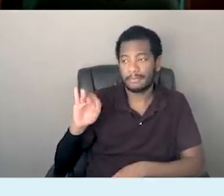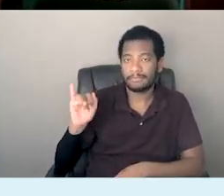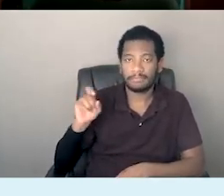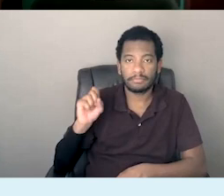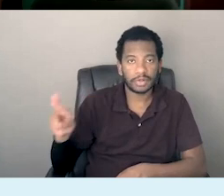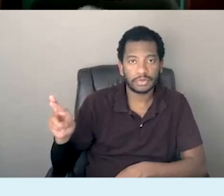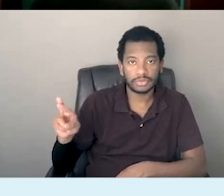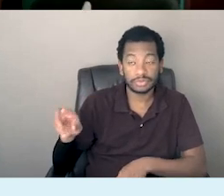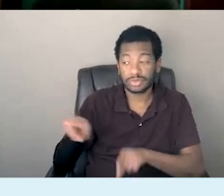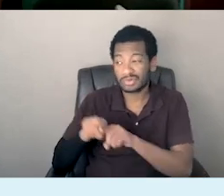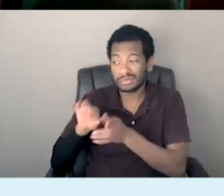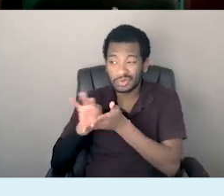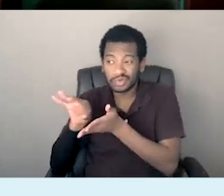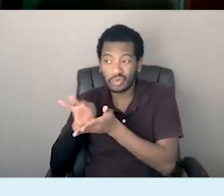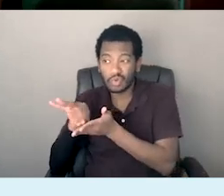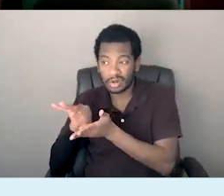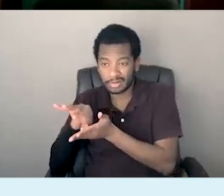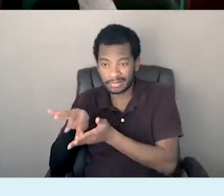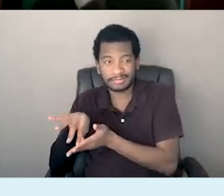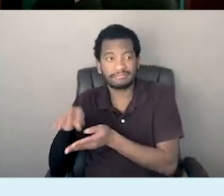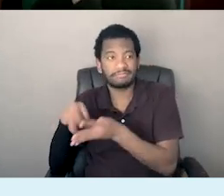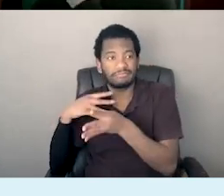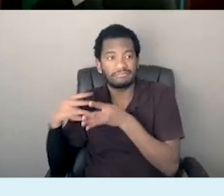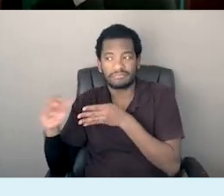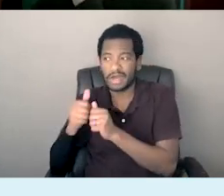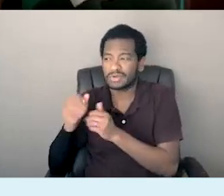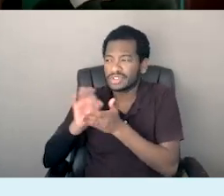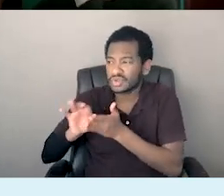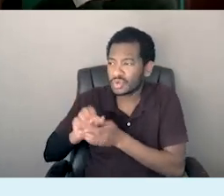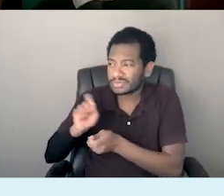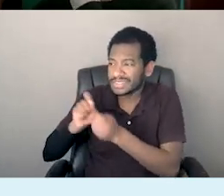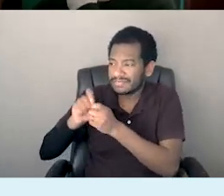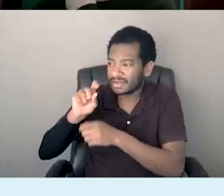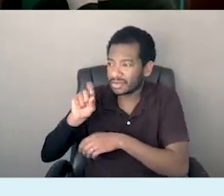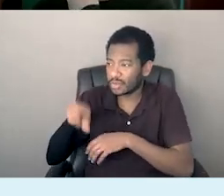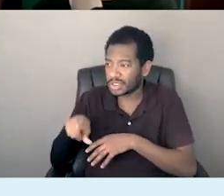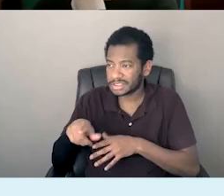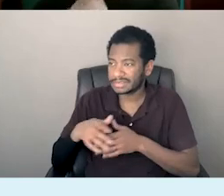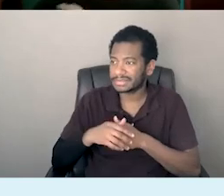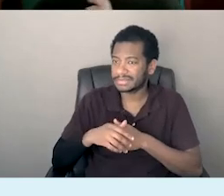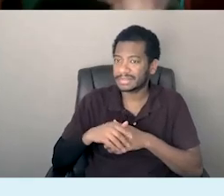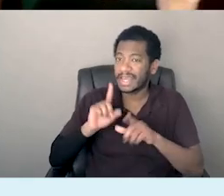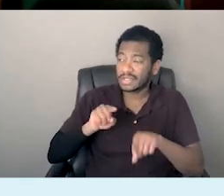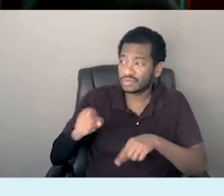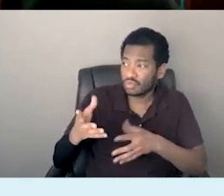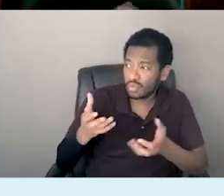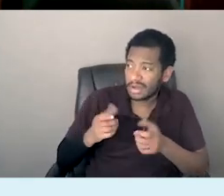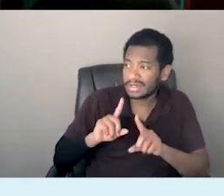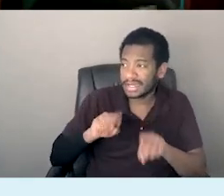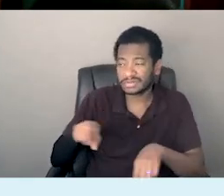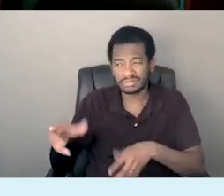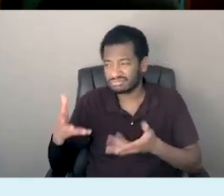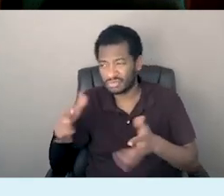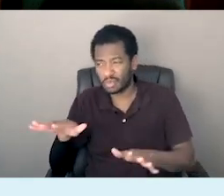scoring guides for how to score those specific questions and what to be looking for and what not to be looking for. And all of those can be